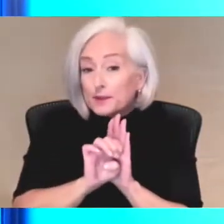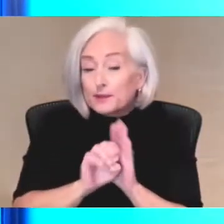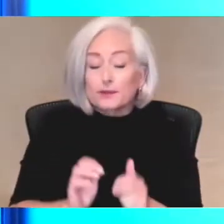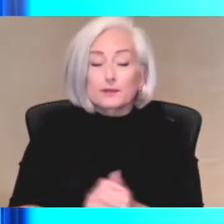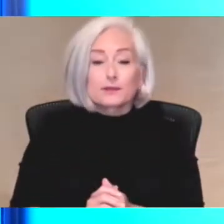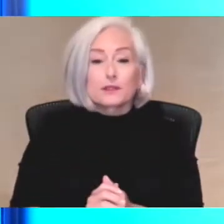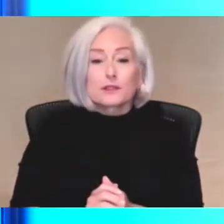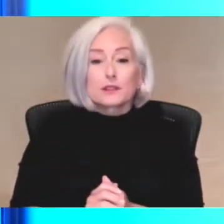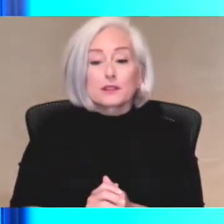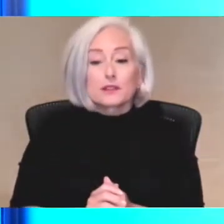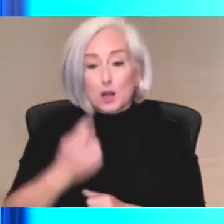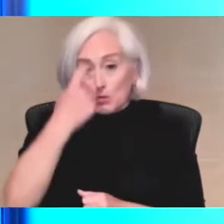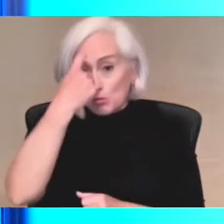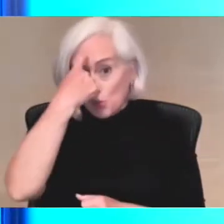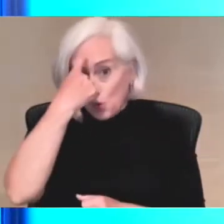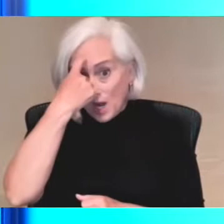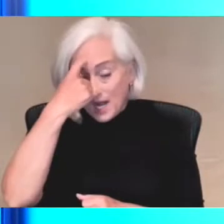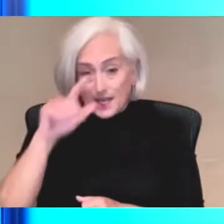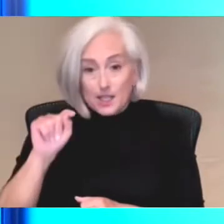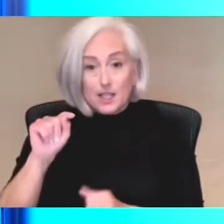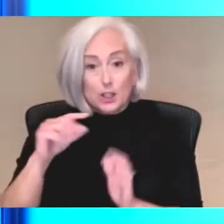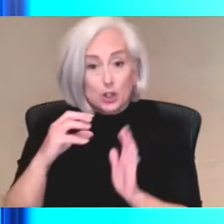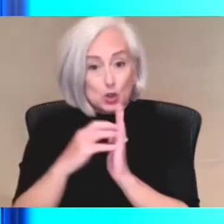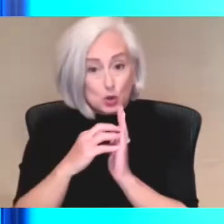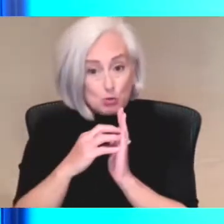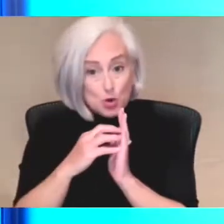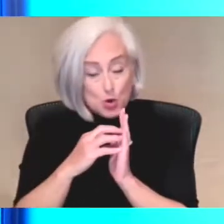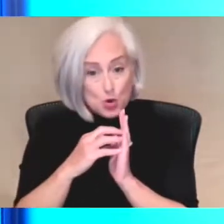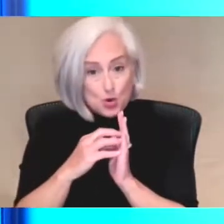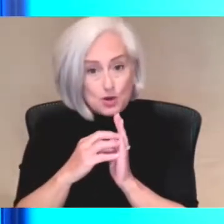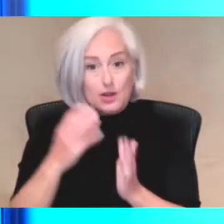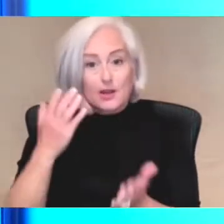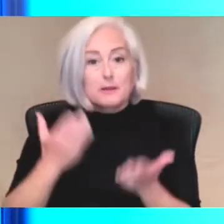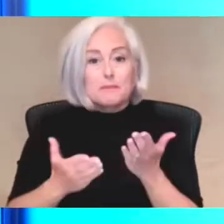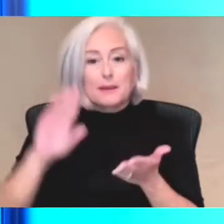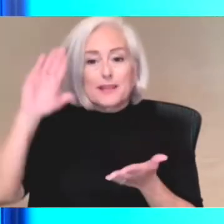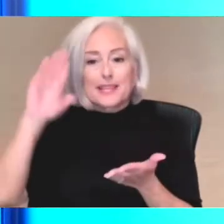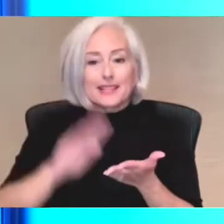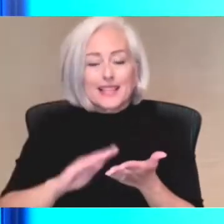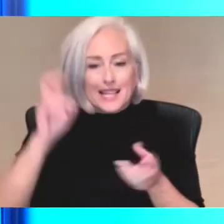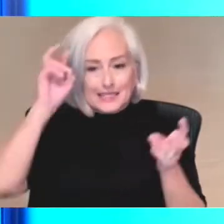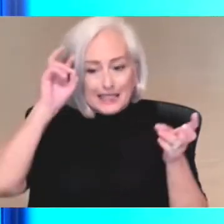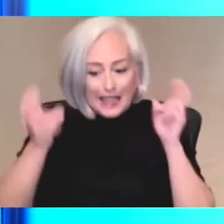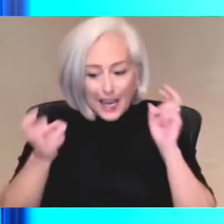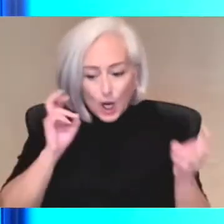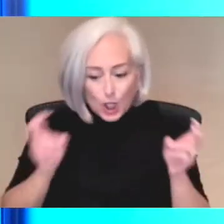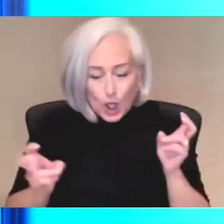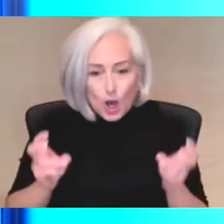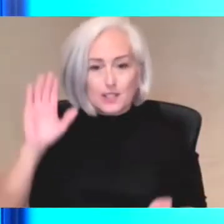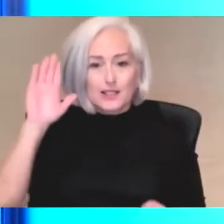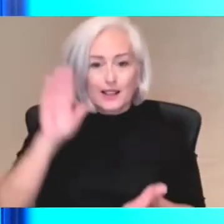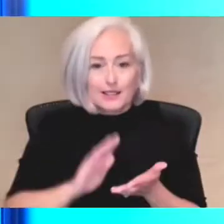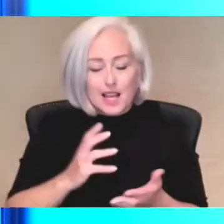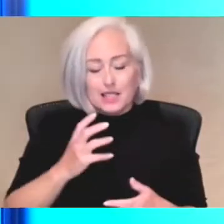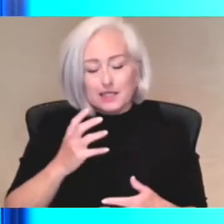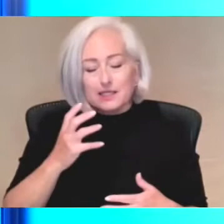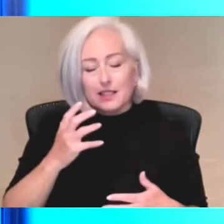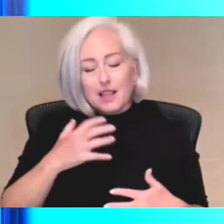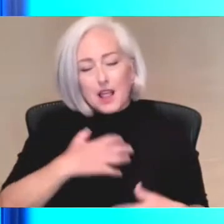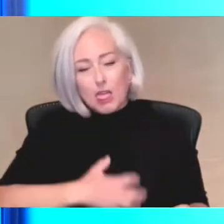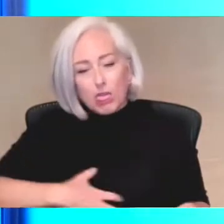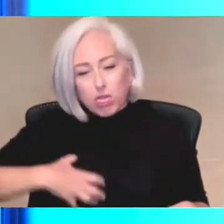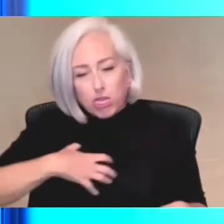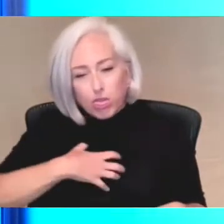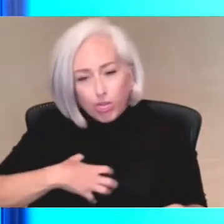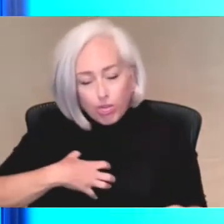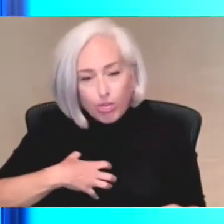brain tumor, it may be less hair loss, less fatigue, less nausea. For head and neck cancer patients, there's